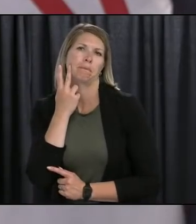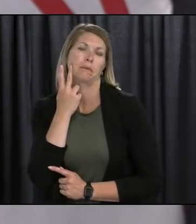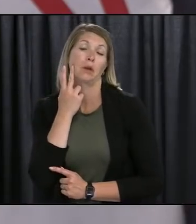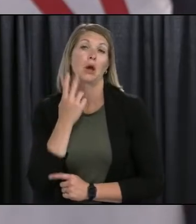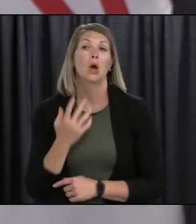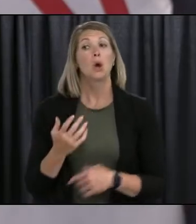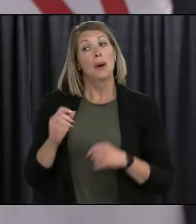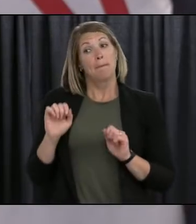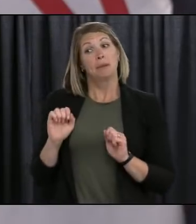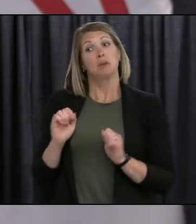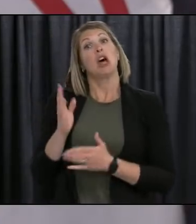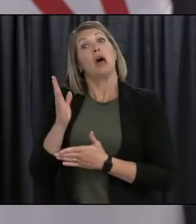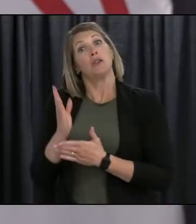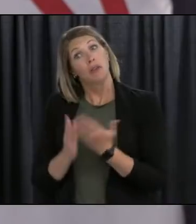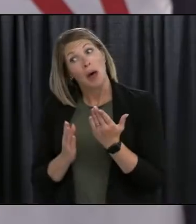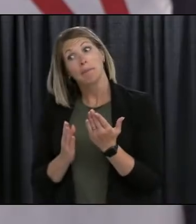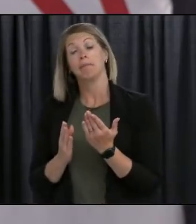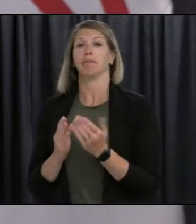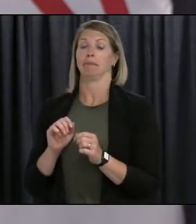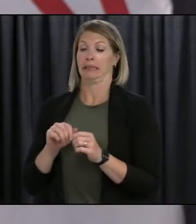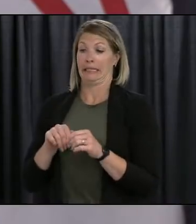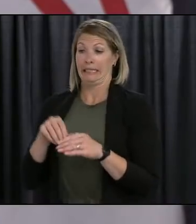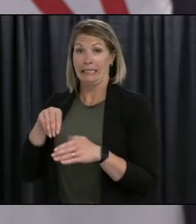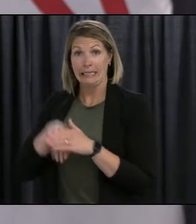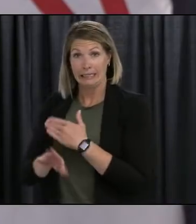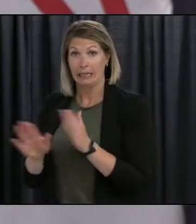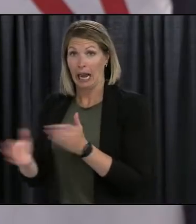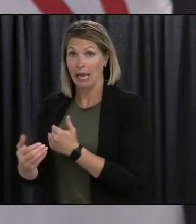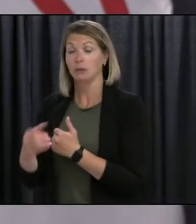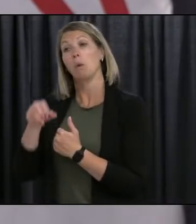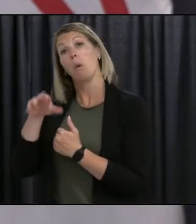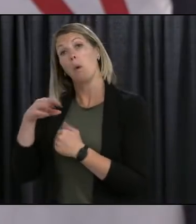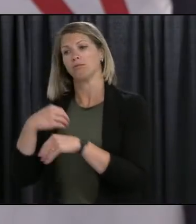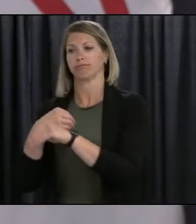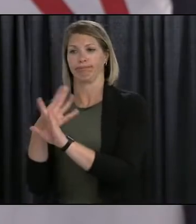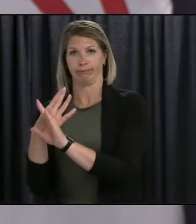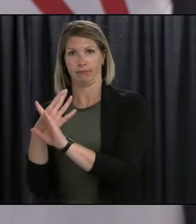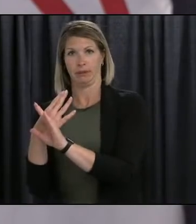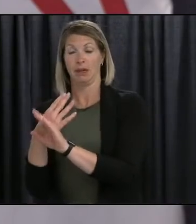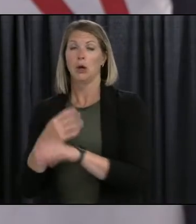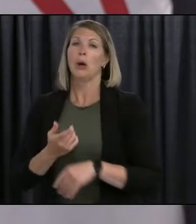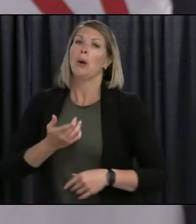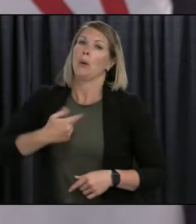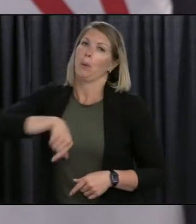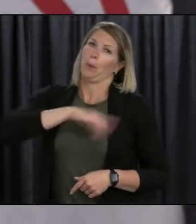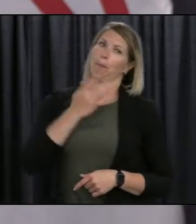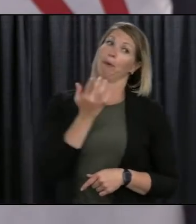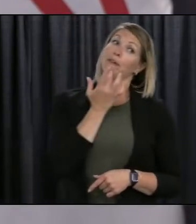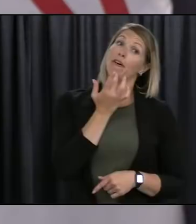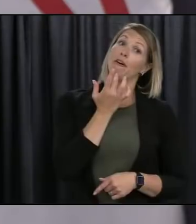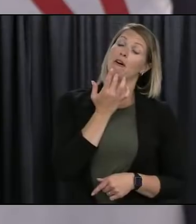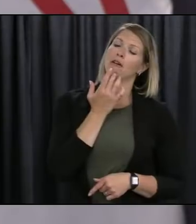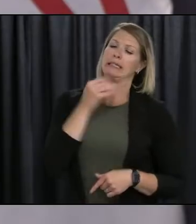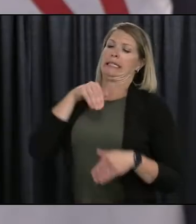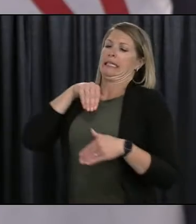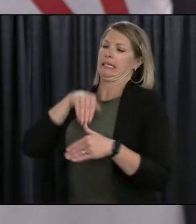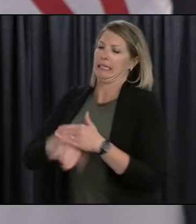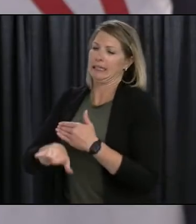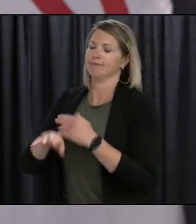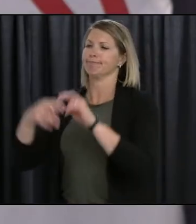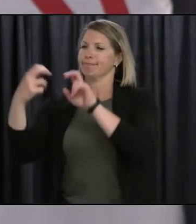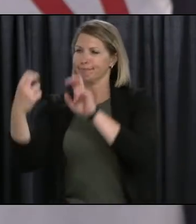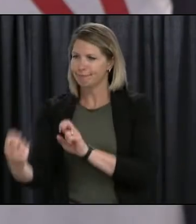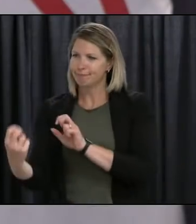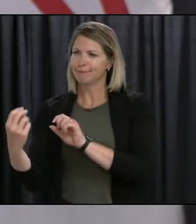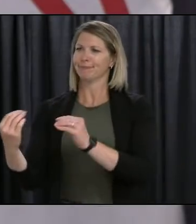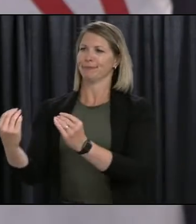and anticipated scenario is to have students return to daily in-school classes. But this will be based on the expertise and the